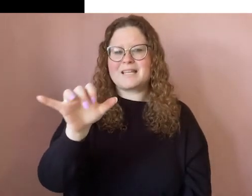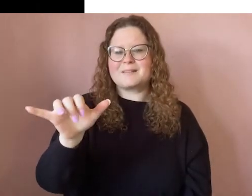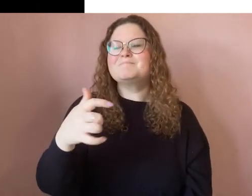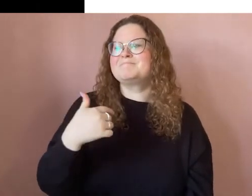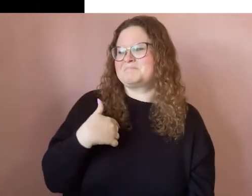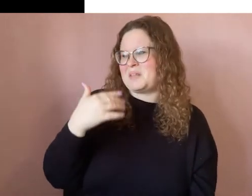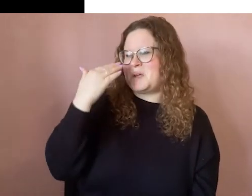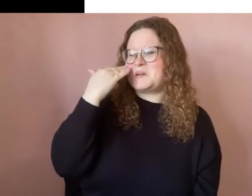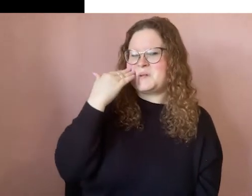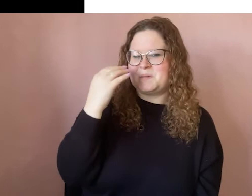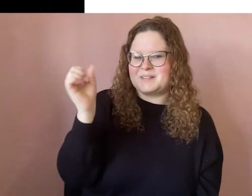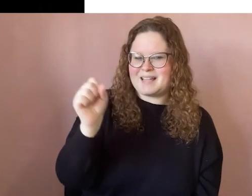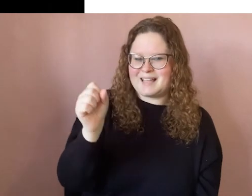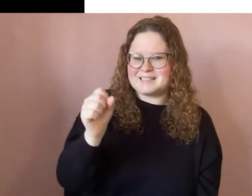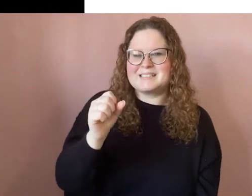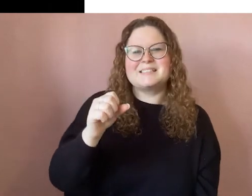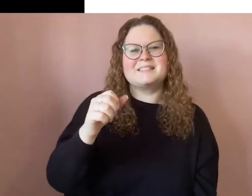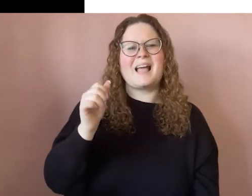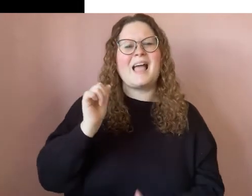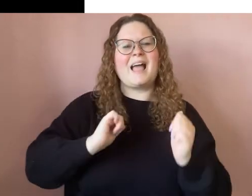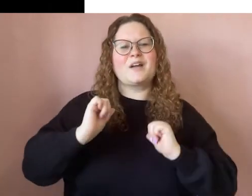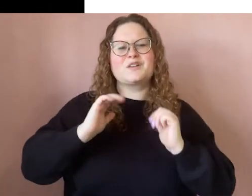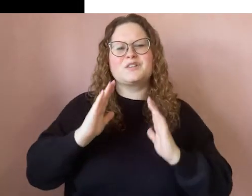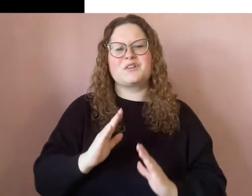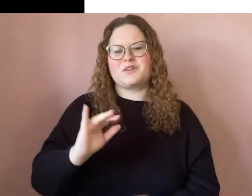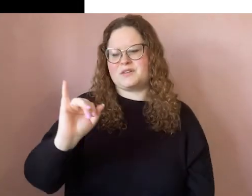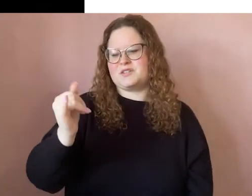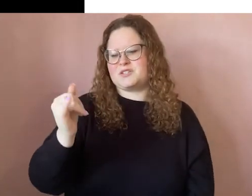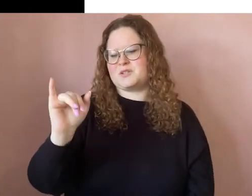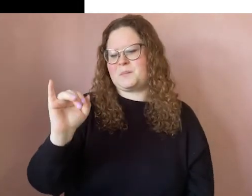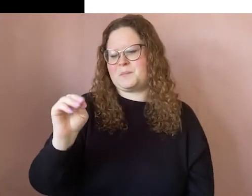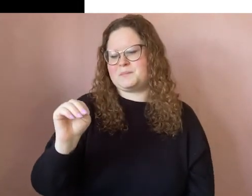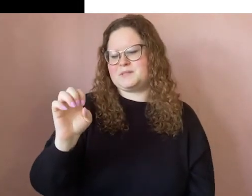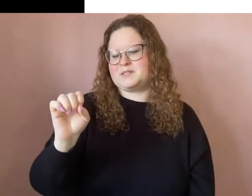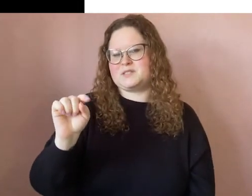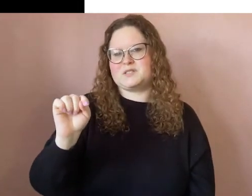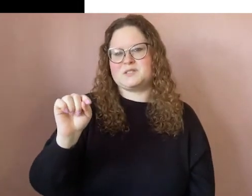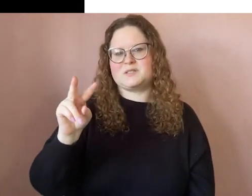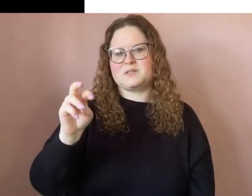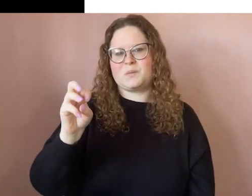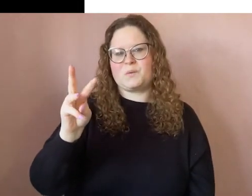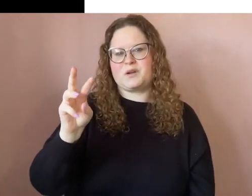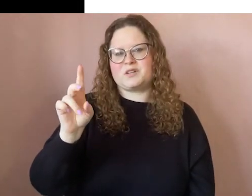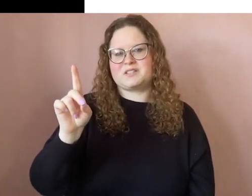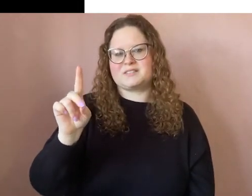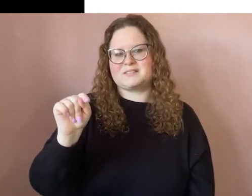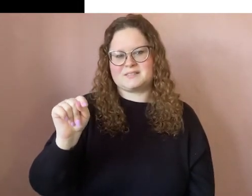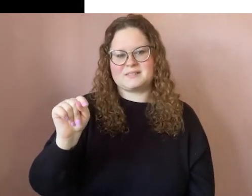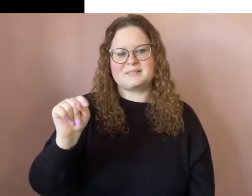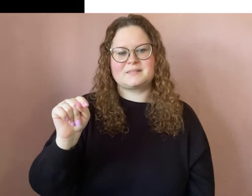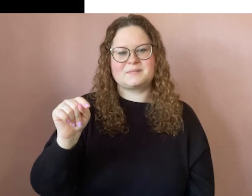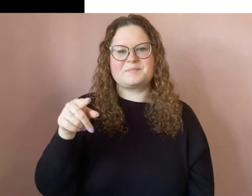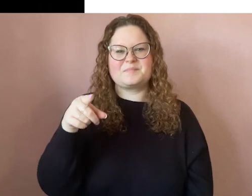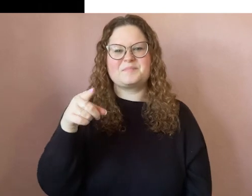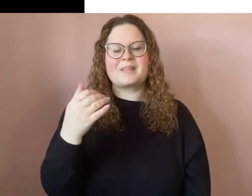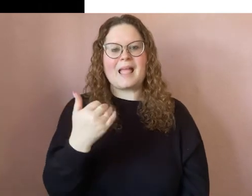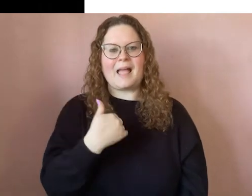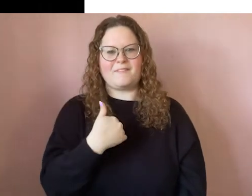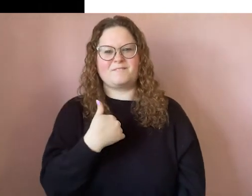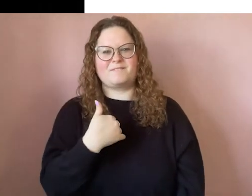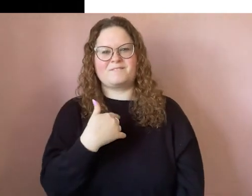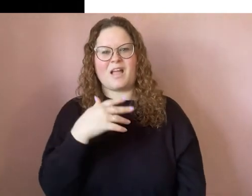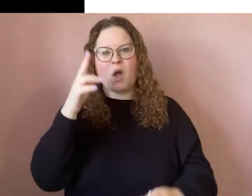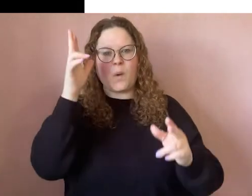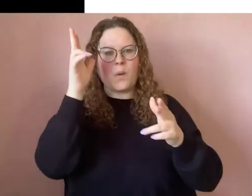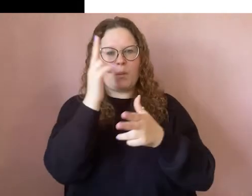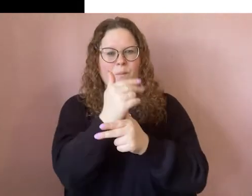took their own lives. And that was a very misplaced view, but it